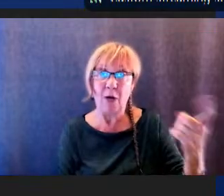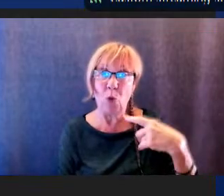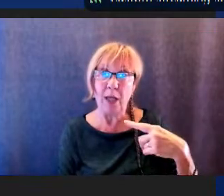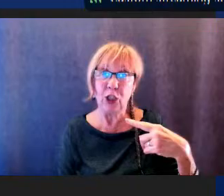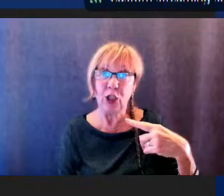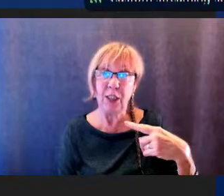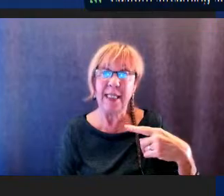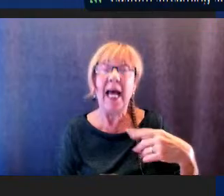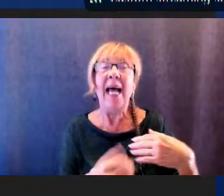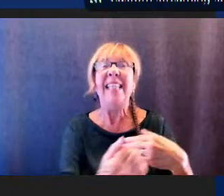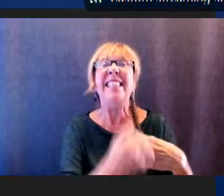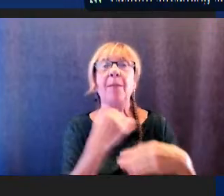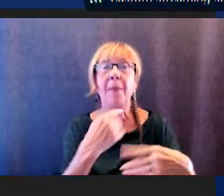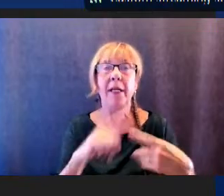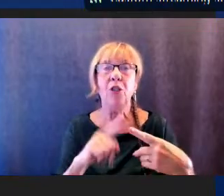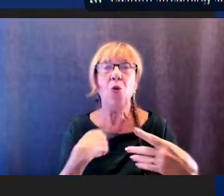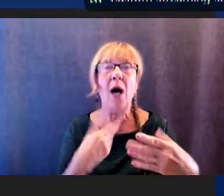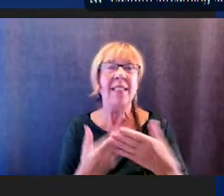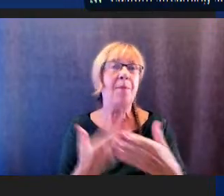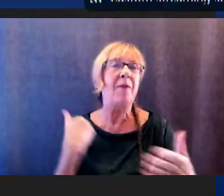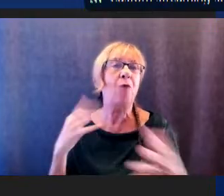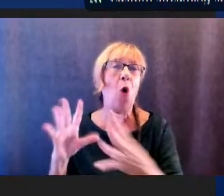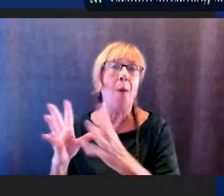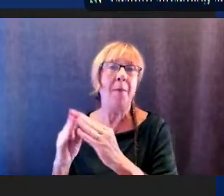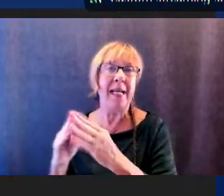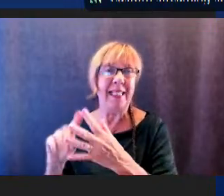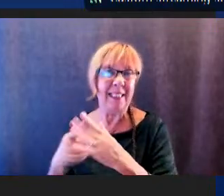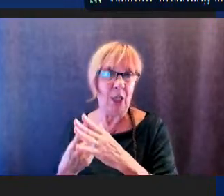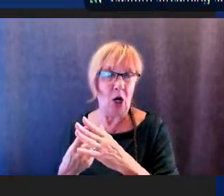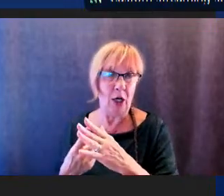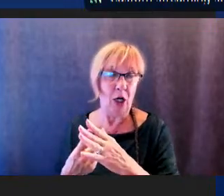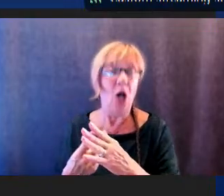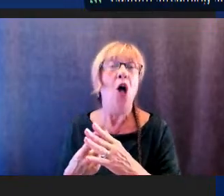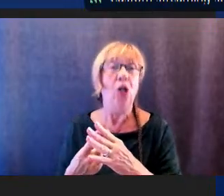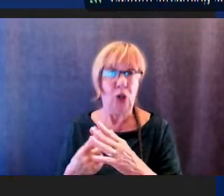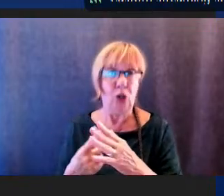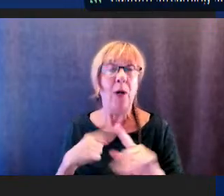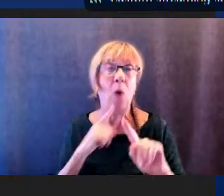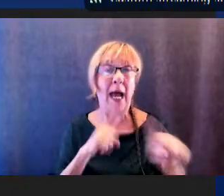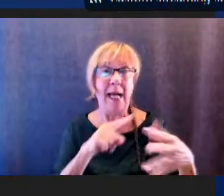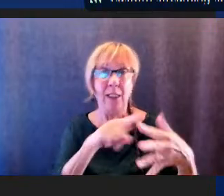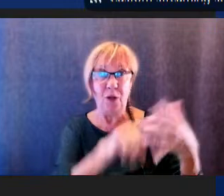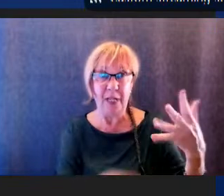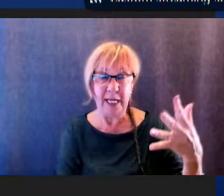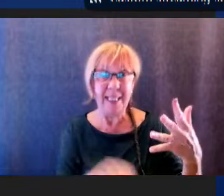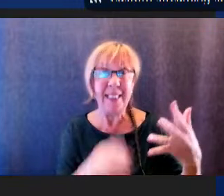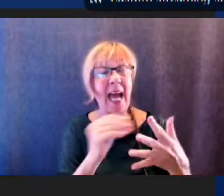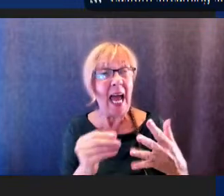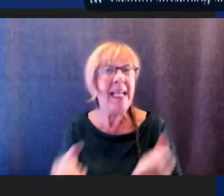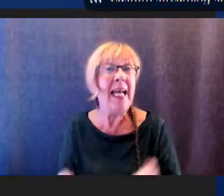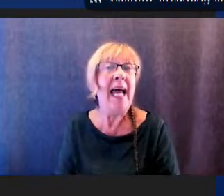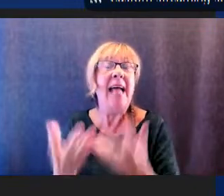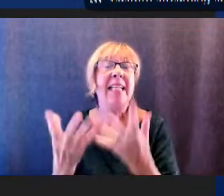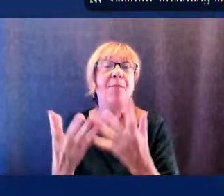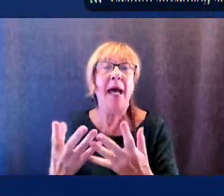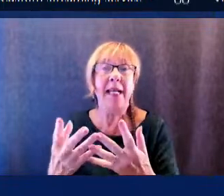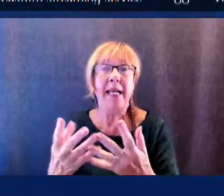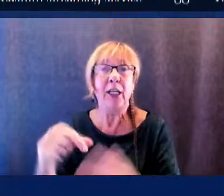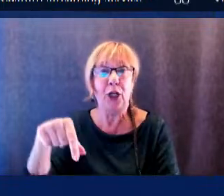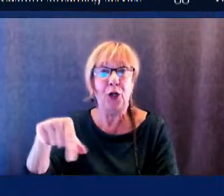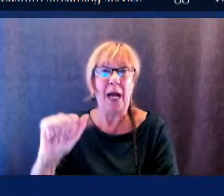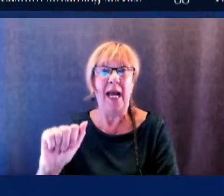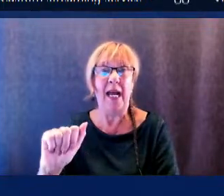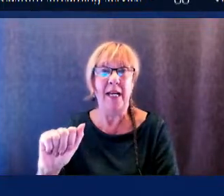and we will answer them and as many of the Q&A questions as we can. As a reminder, you can find answers to frequently